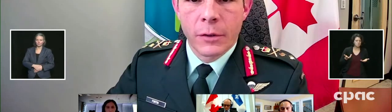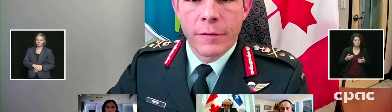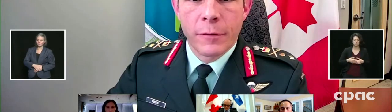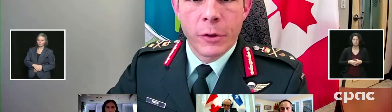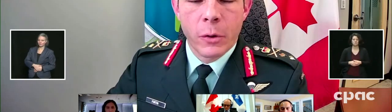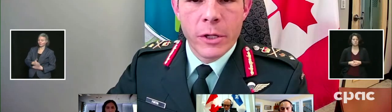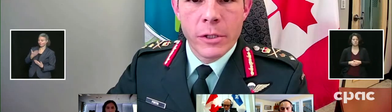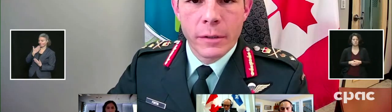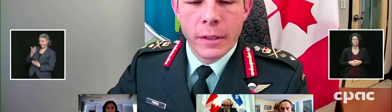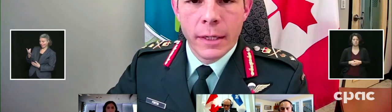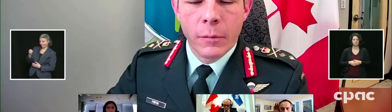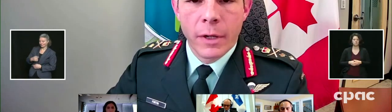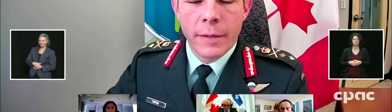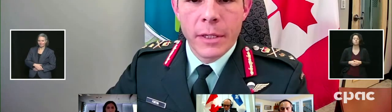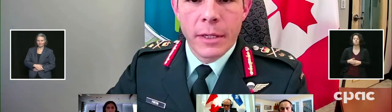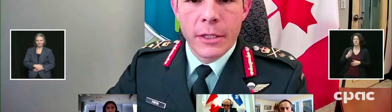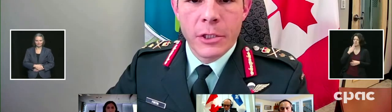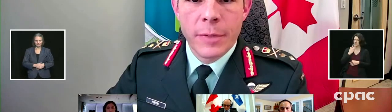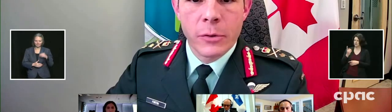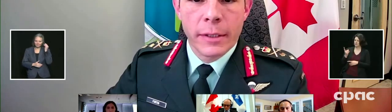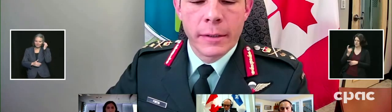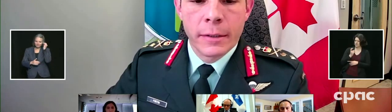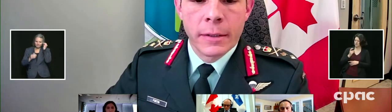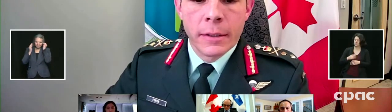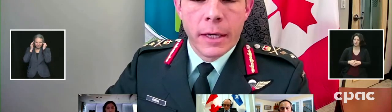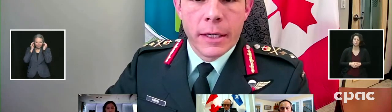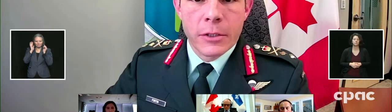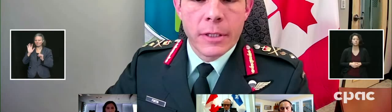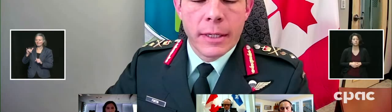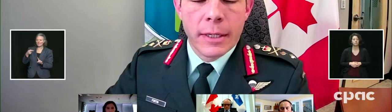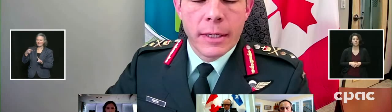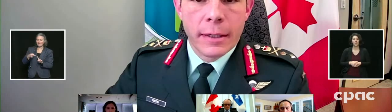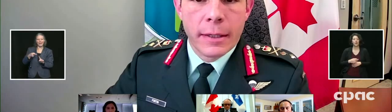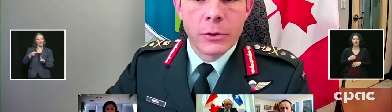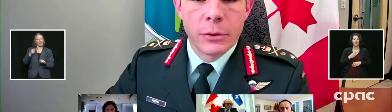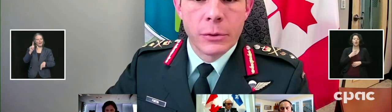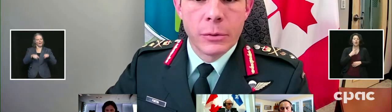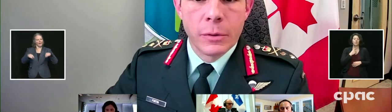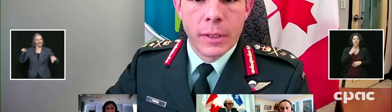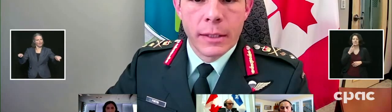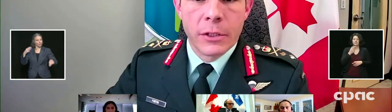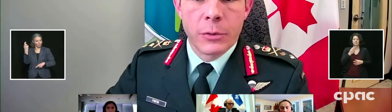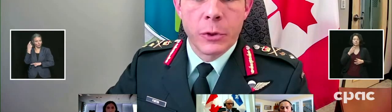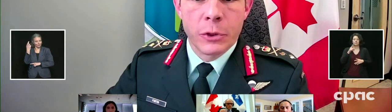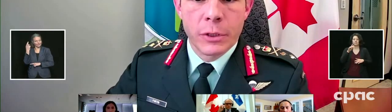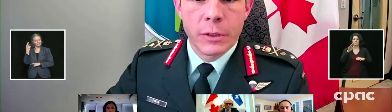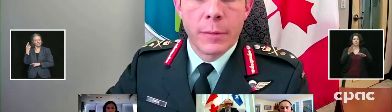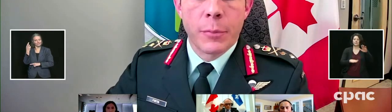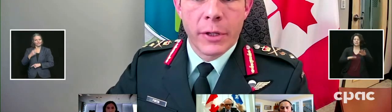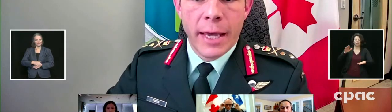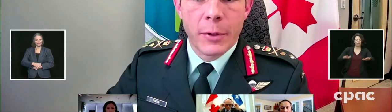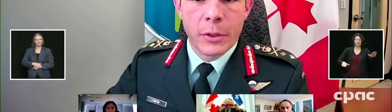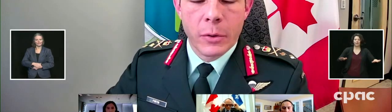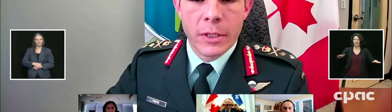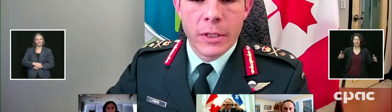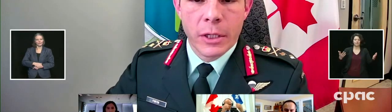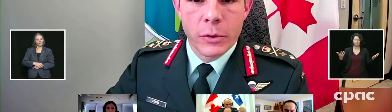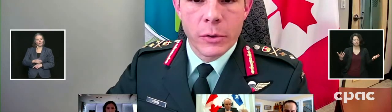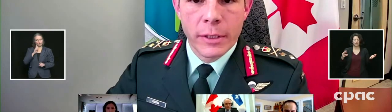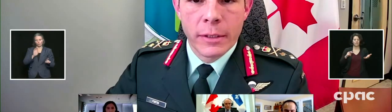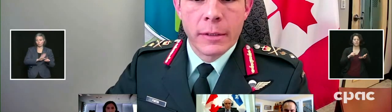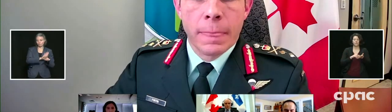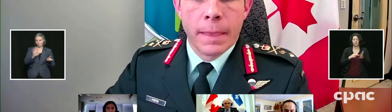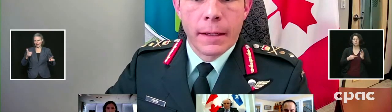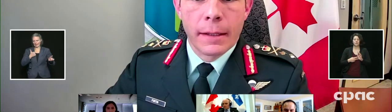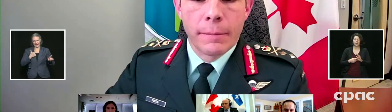Thank you, David, for your question. When I mean asymmetric, it's due to the distribution per capita across the